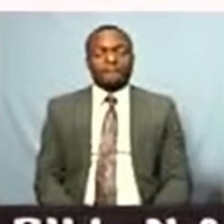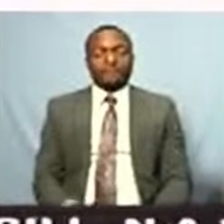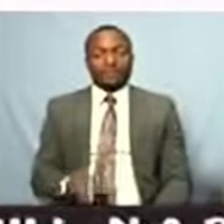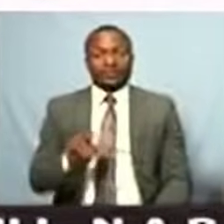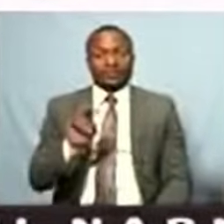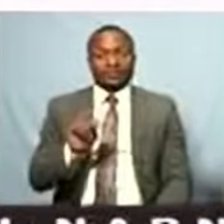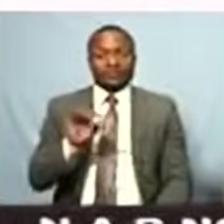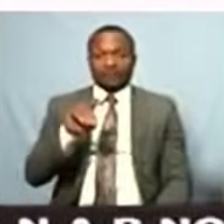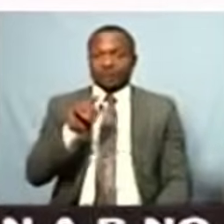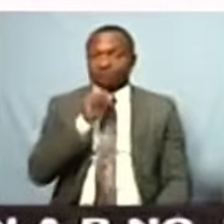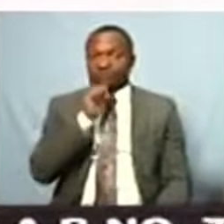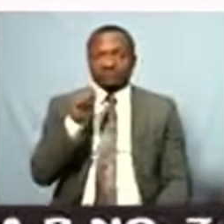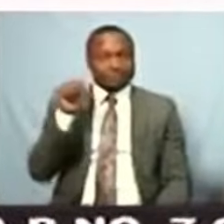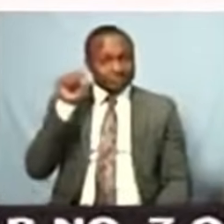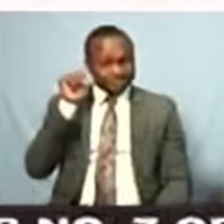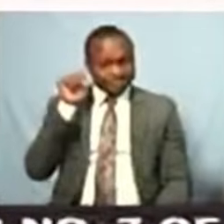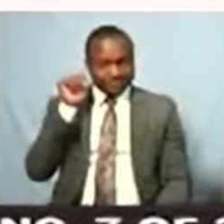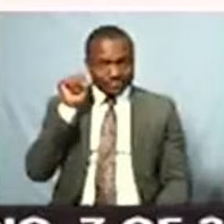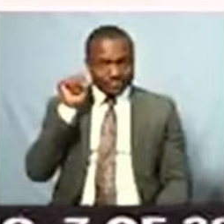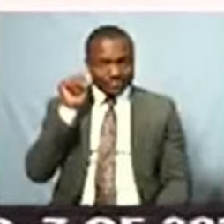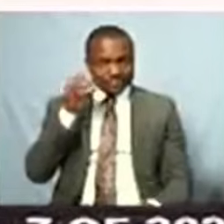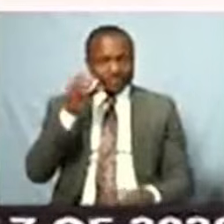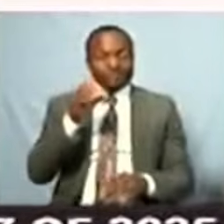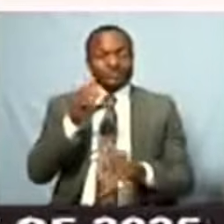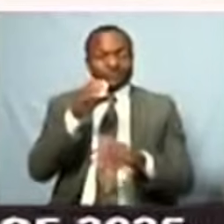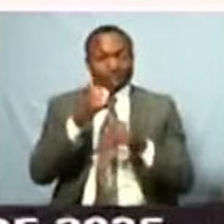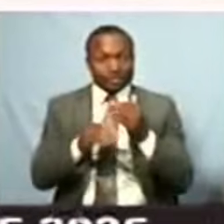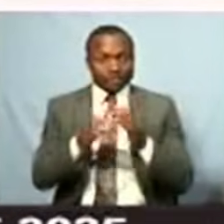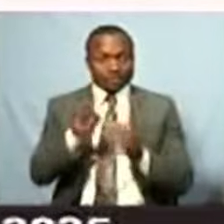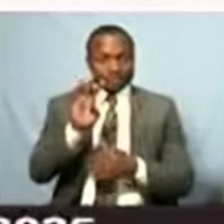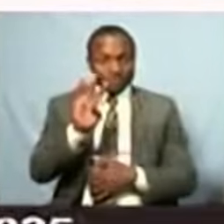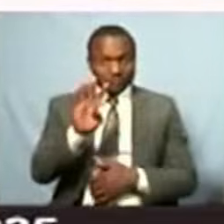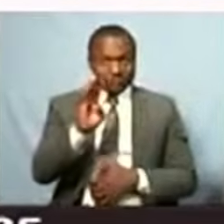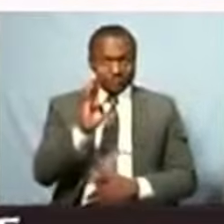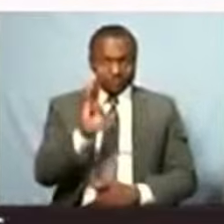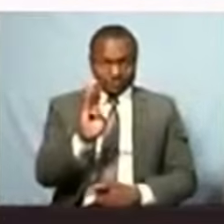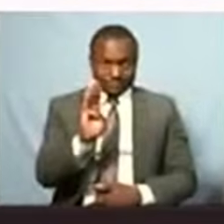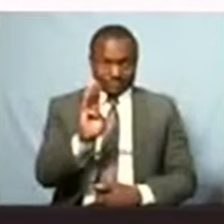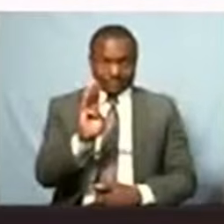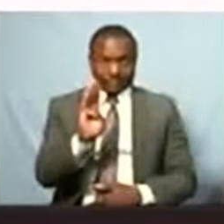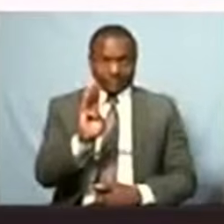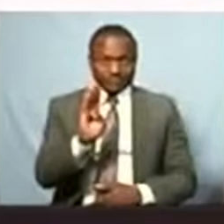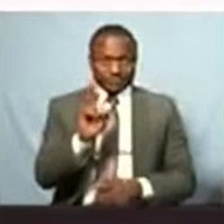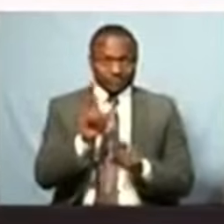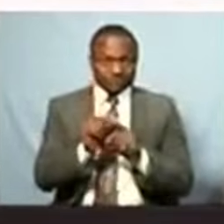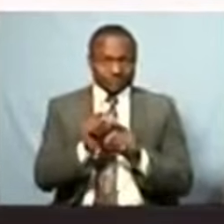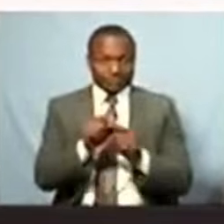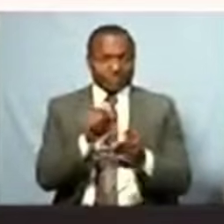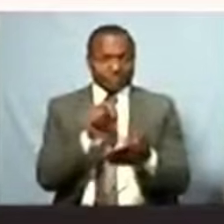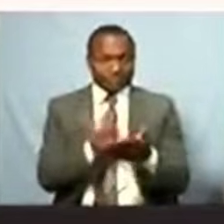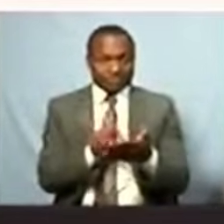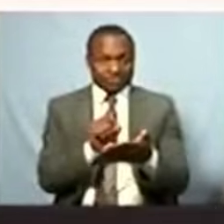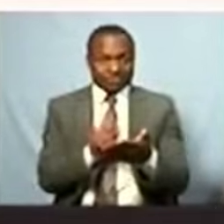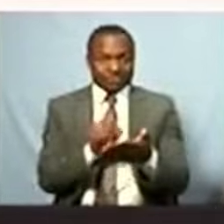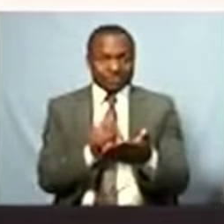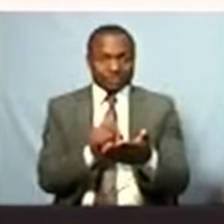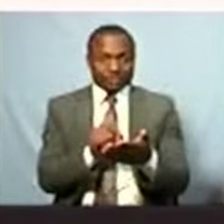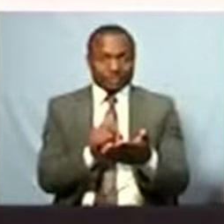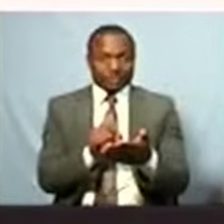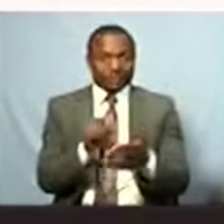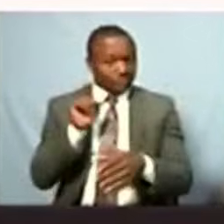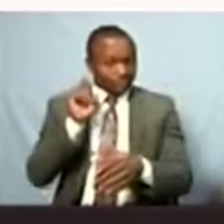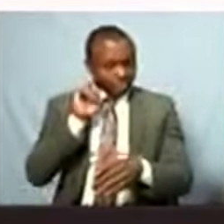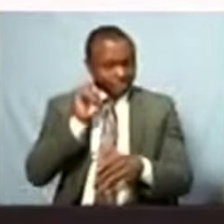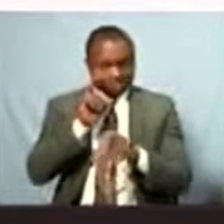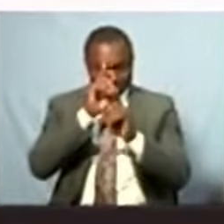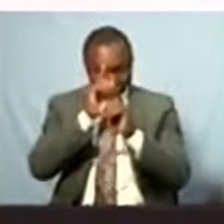NIPA also has no objection to the provision of clause 4B, as the words here and determine are more